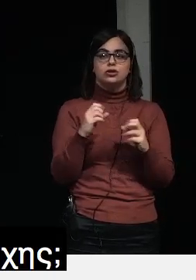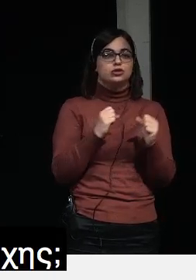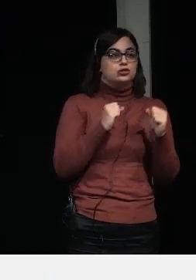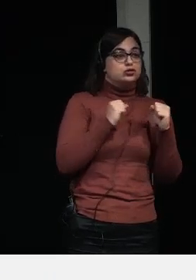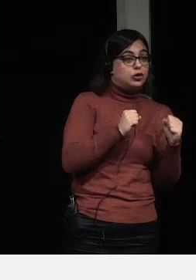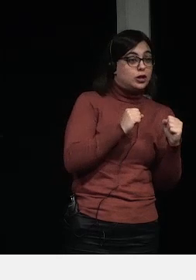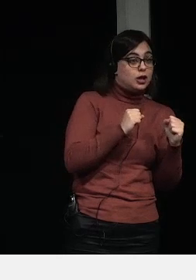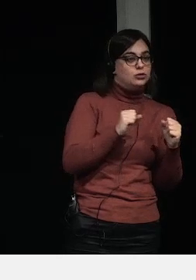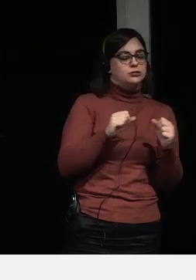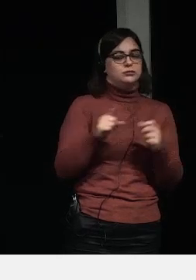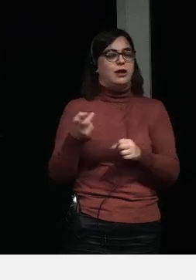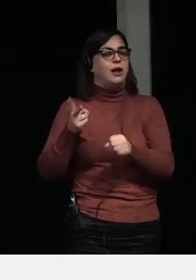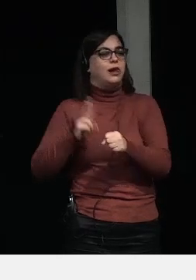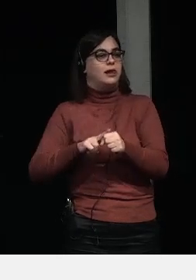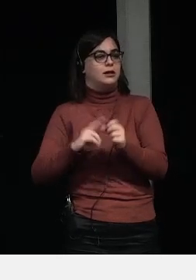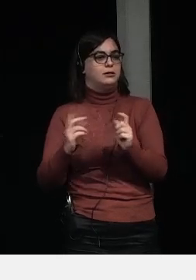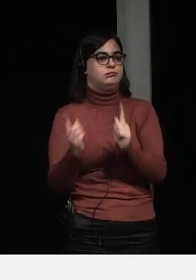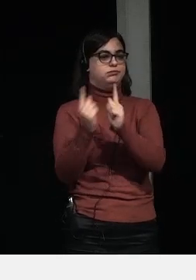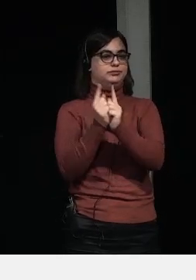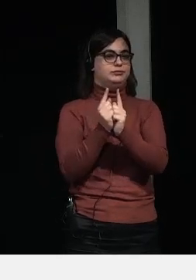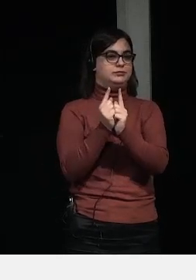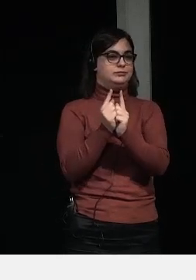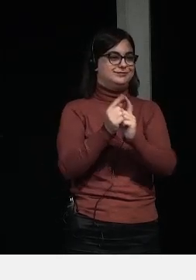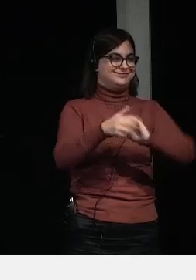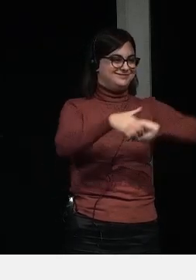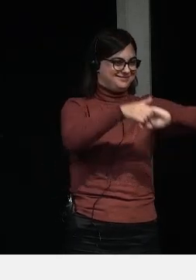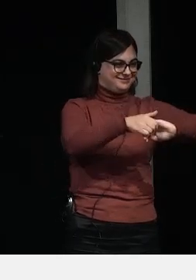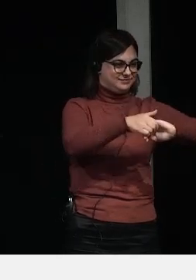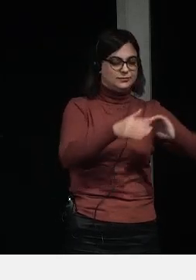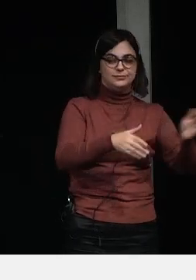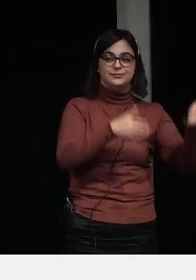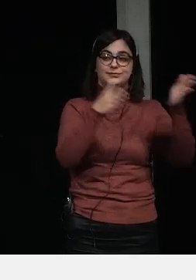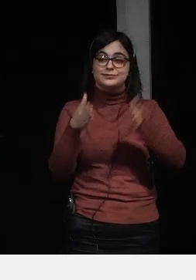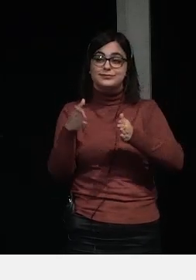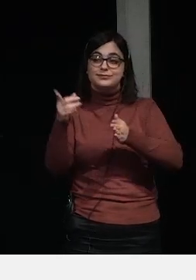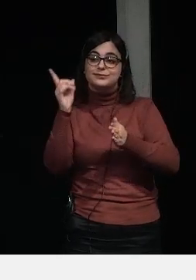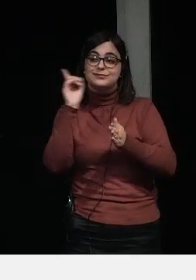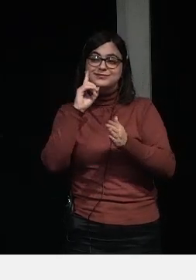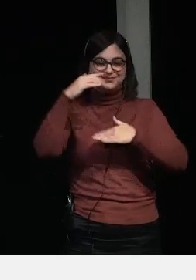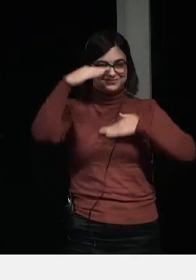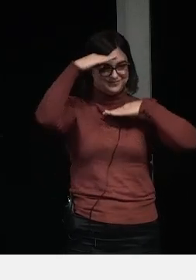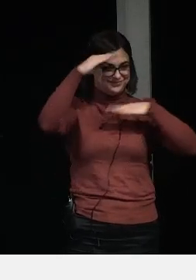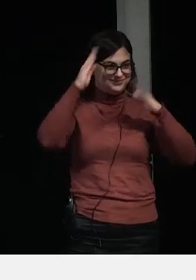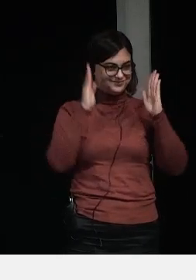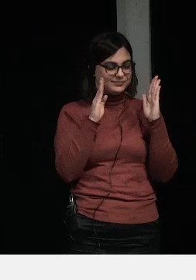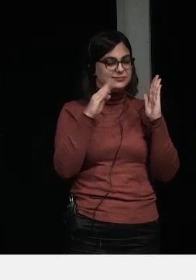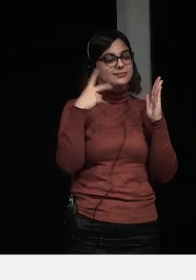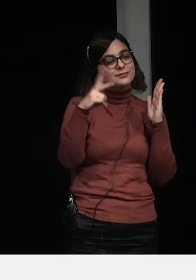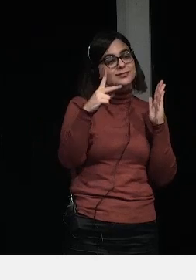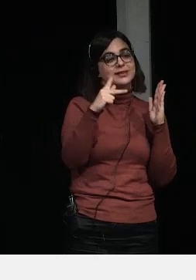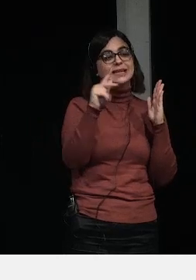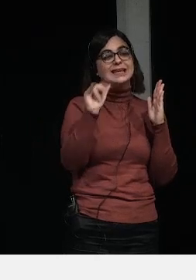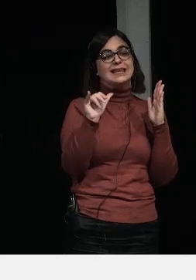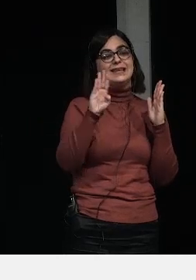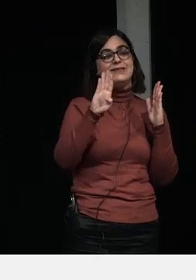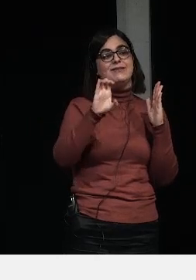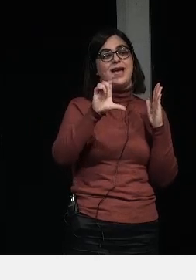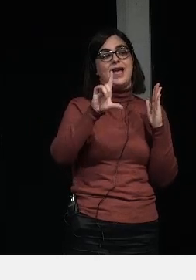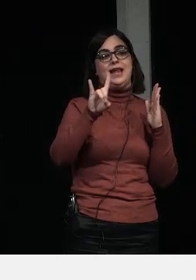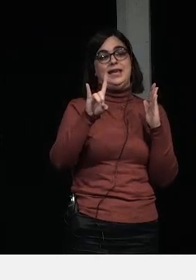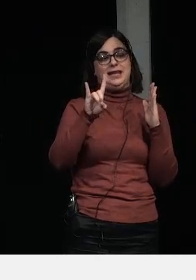I hope to pronounce it well. Isn't the fact that she is a fragment, that time has raged